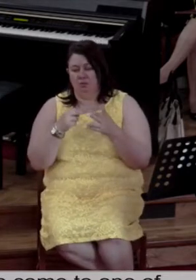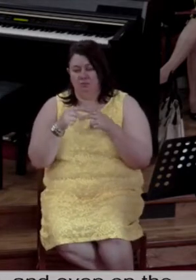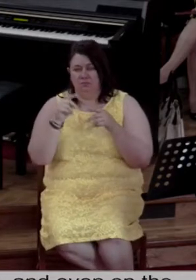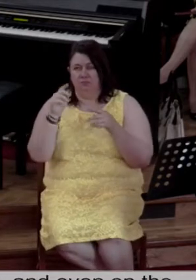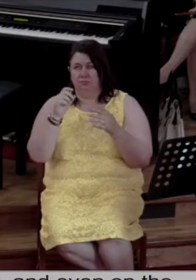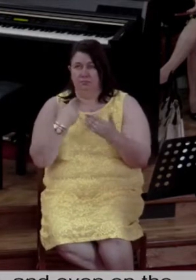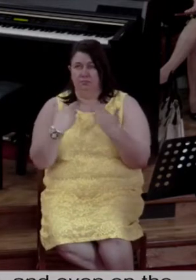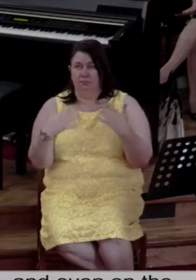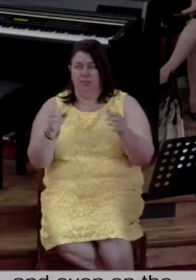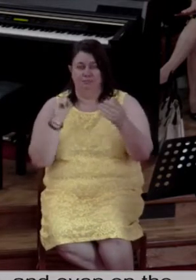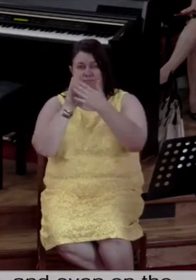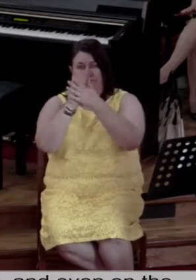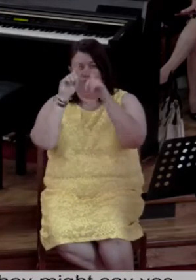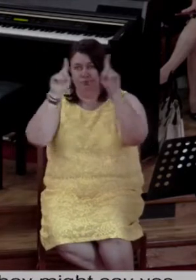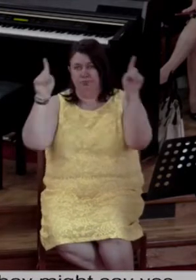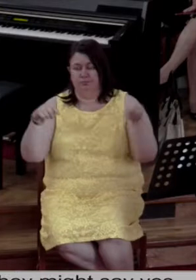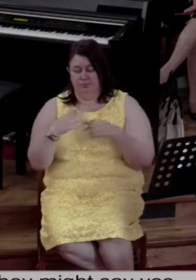on the screens as well.